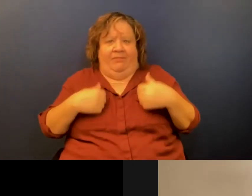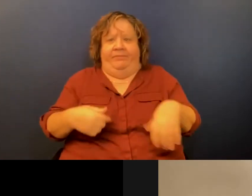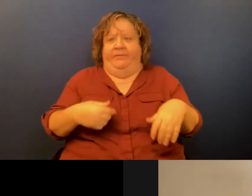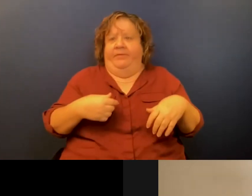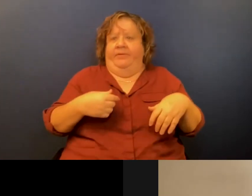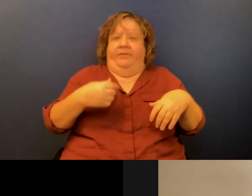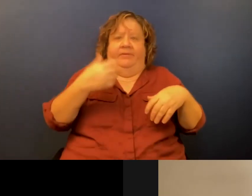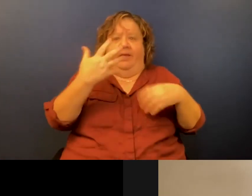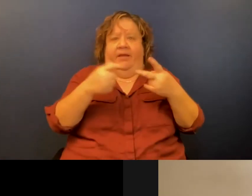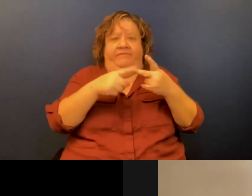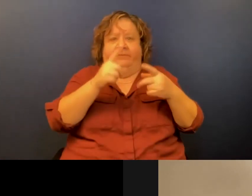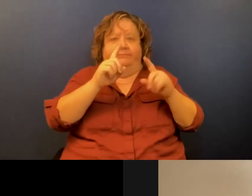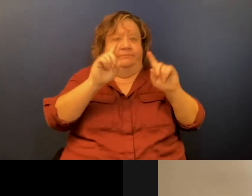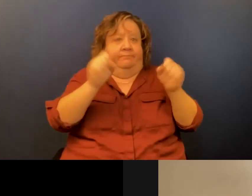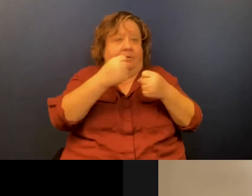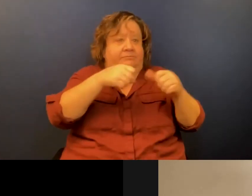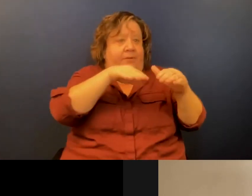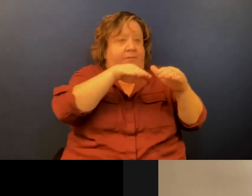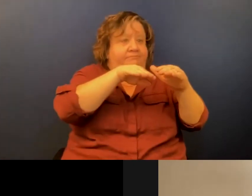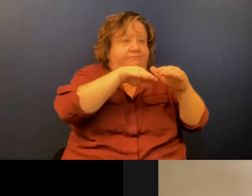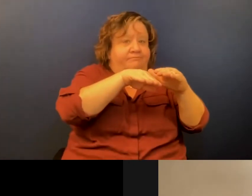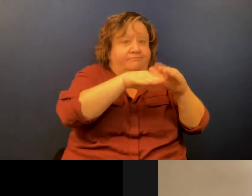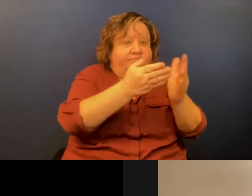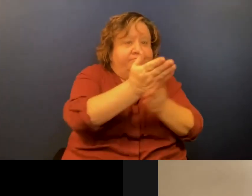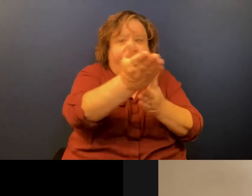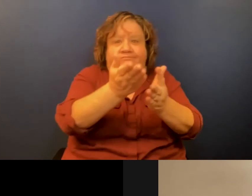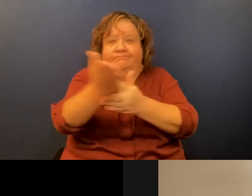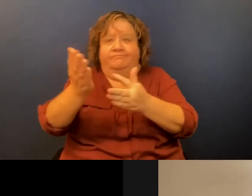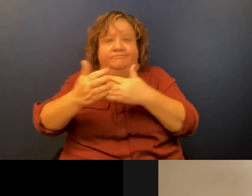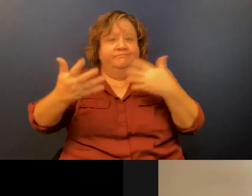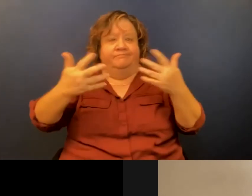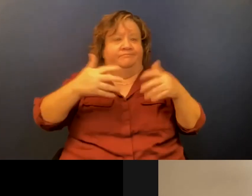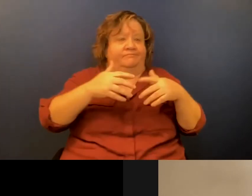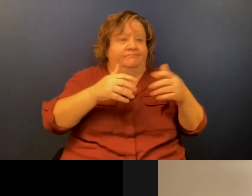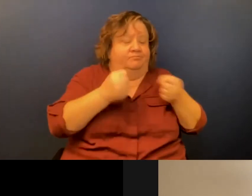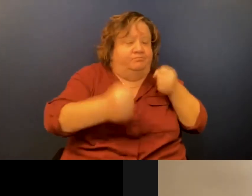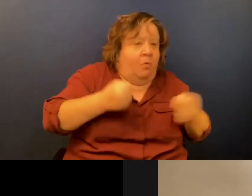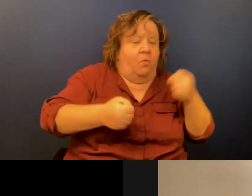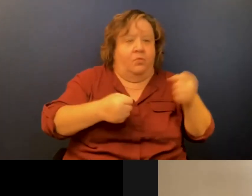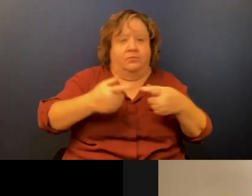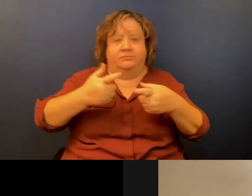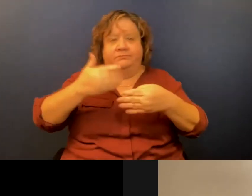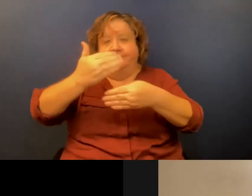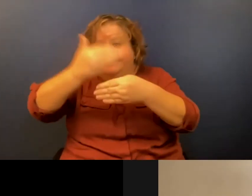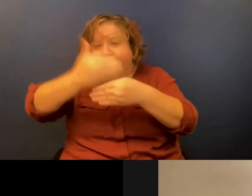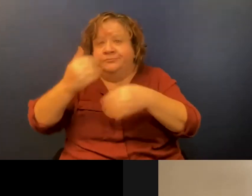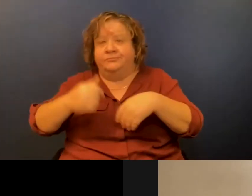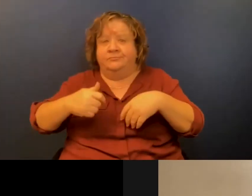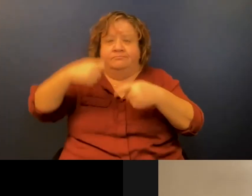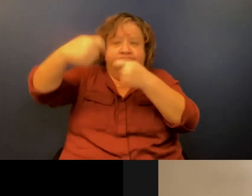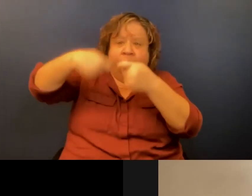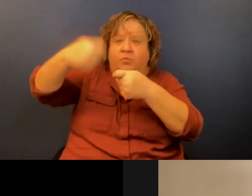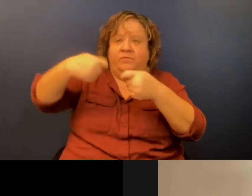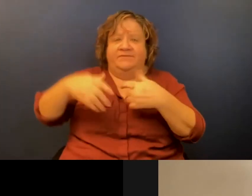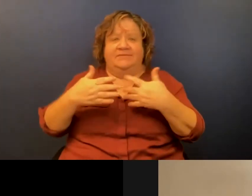movie theaters where we have interaction with other people. Those spaces also had to close their doors due to the pandemics,